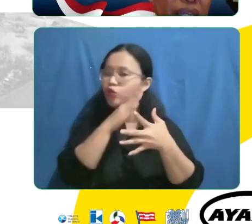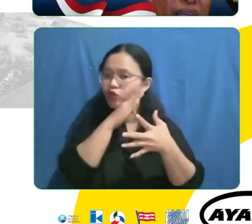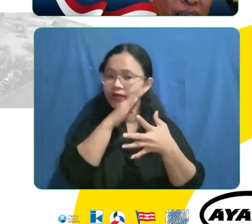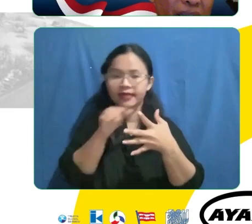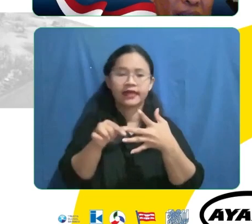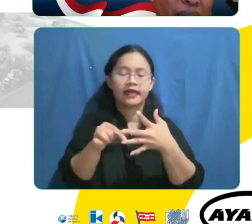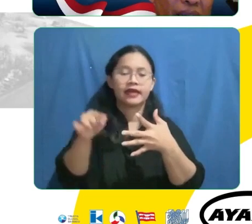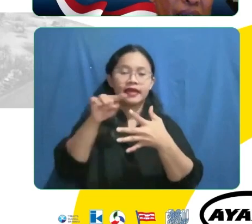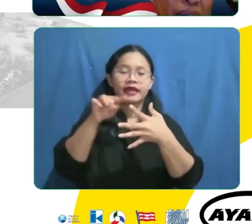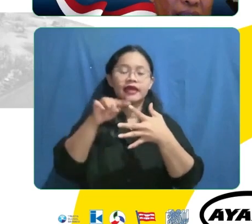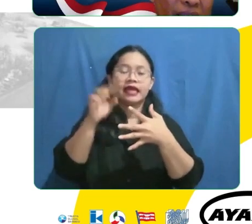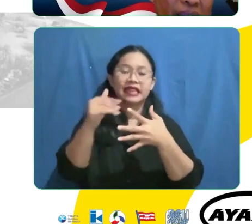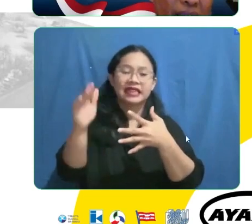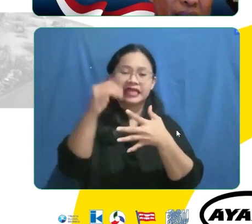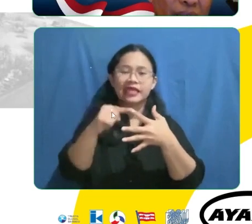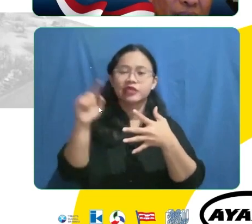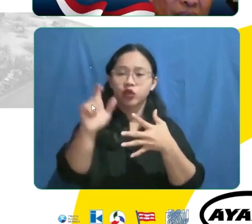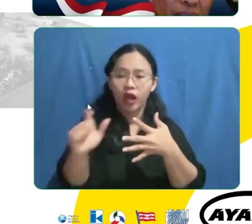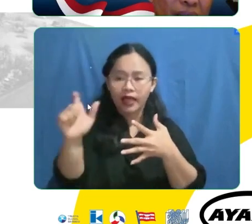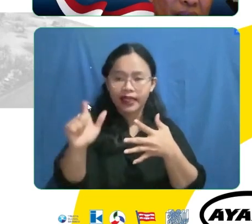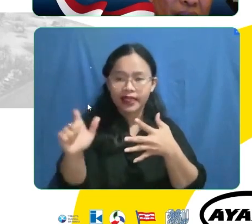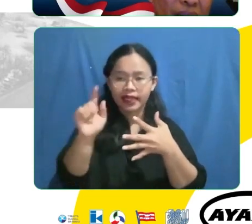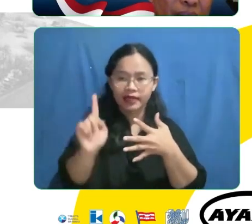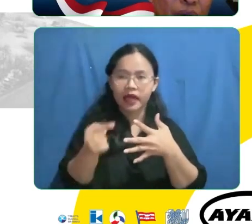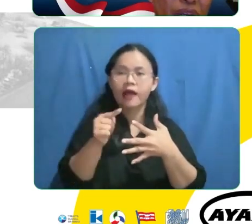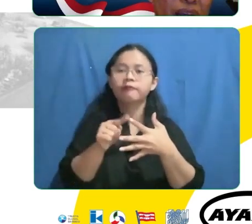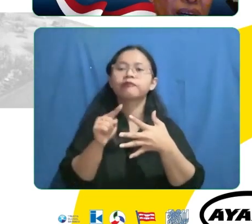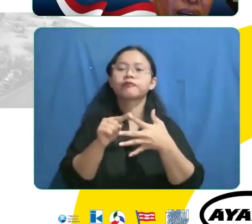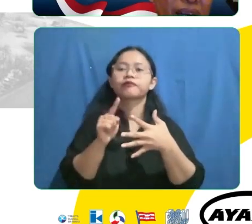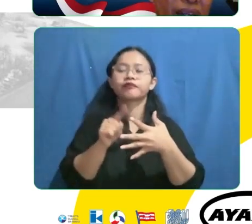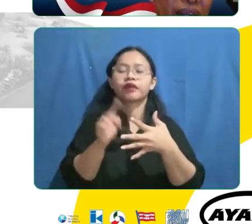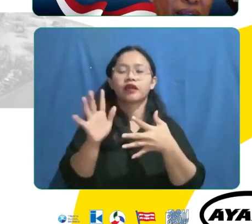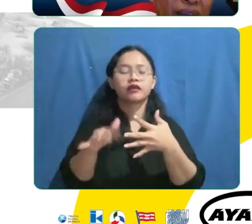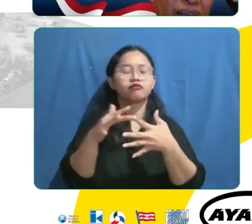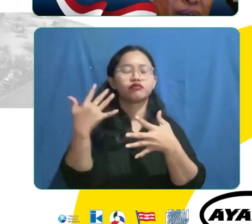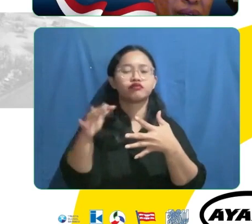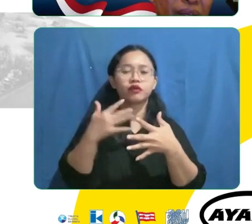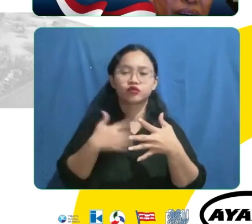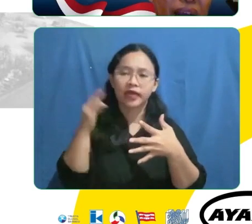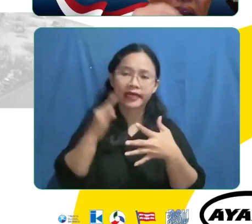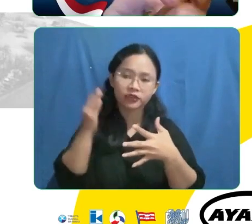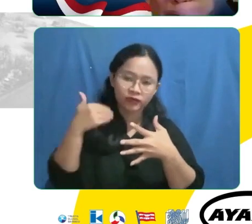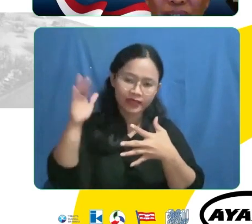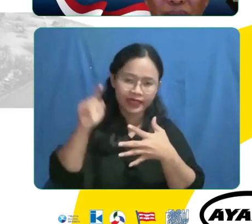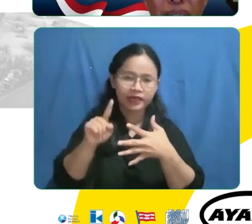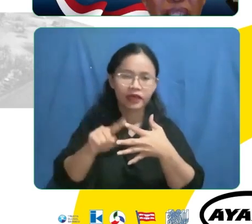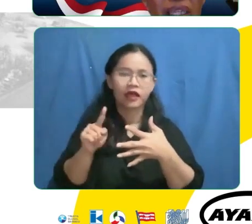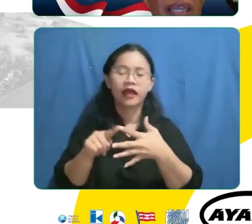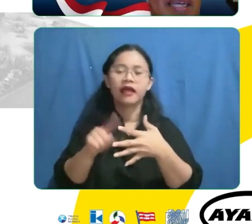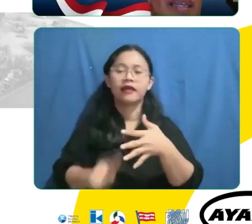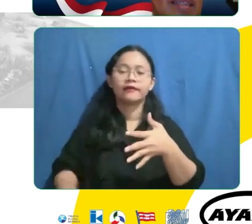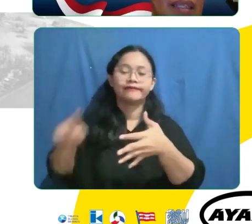vulnerability as the brown color, and the very high